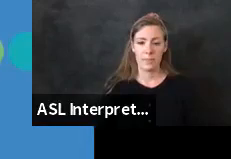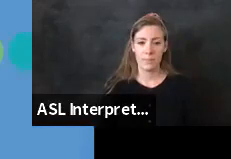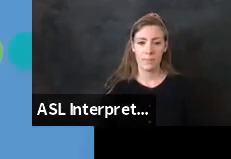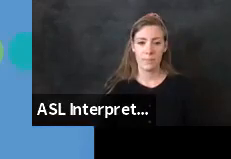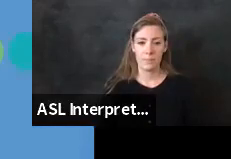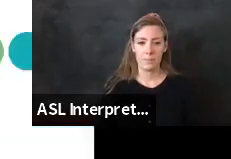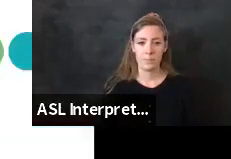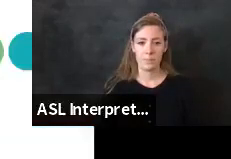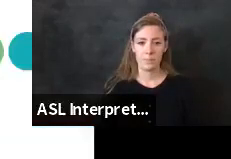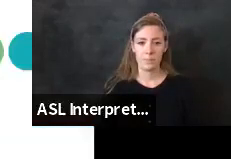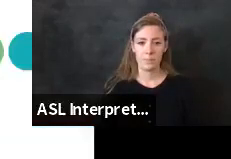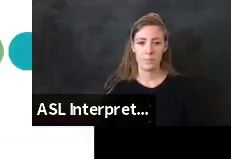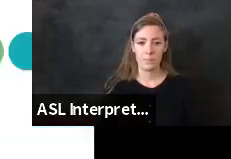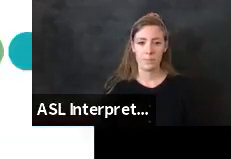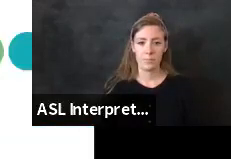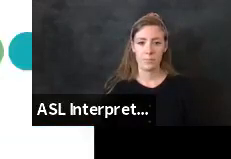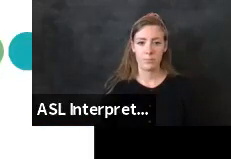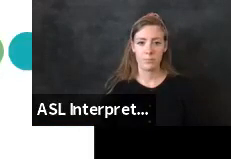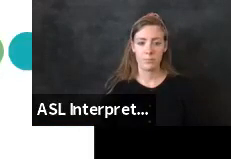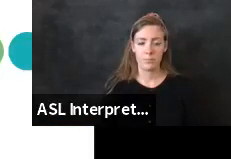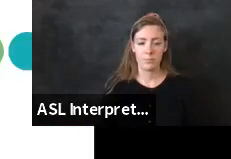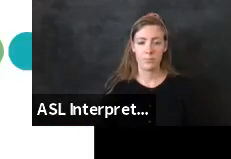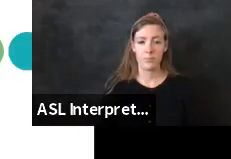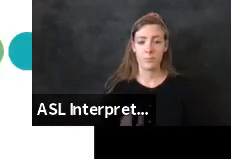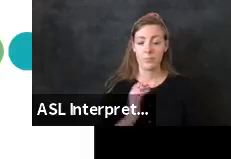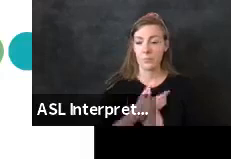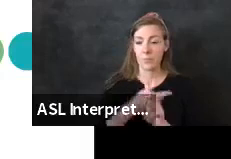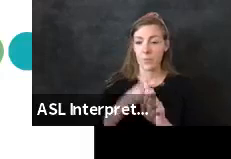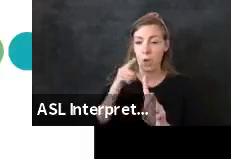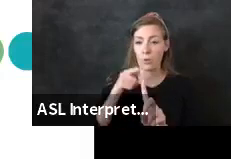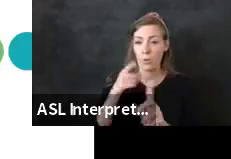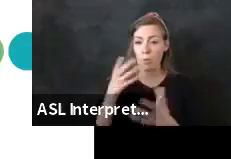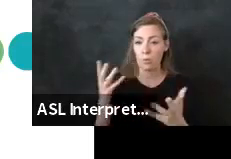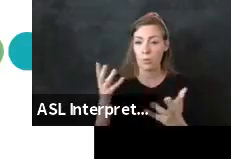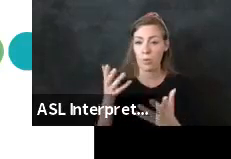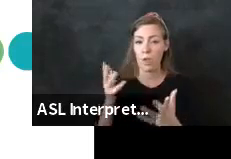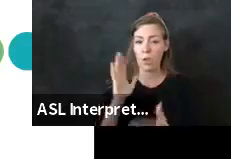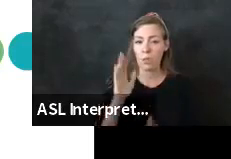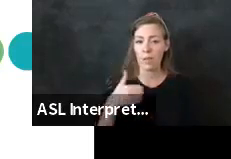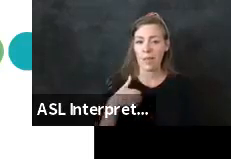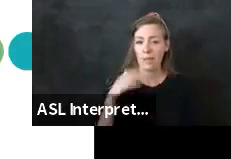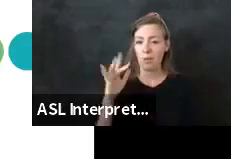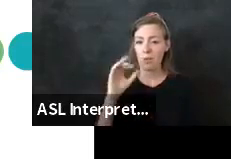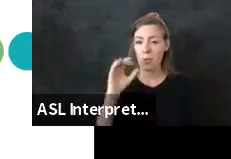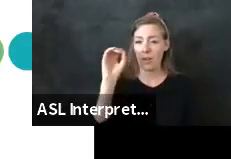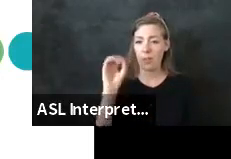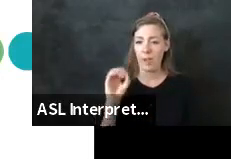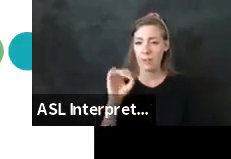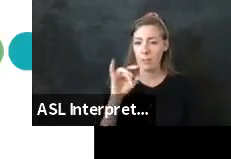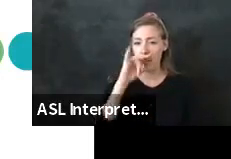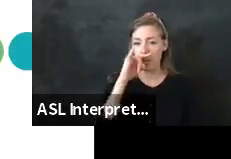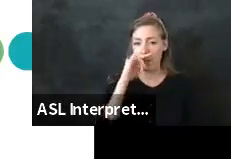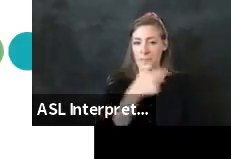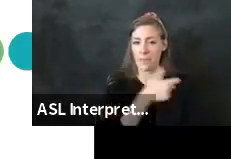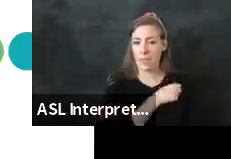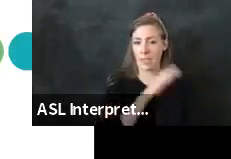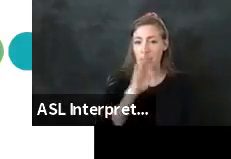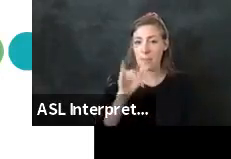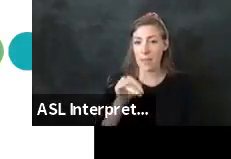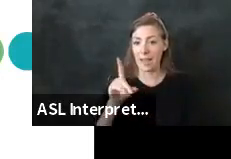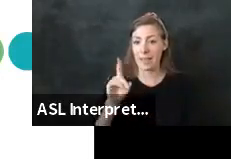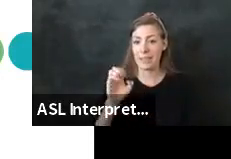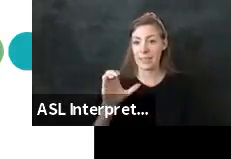slide, is we're hoping we'll have 25% of the pediatric vaccination rate by December